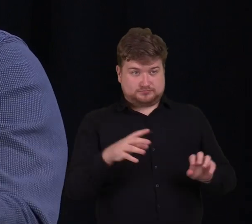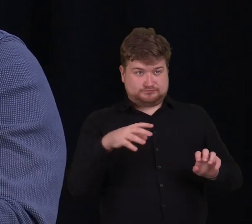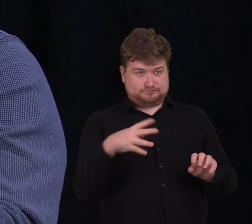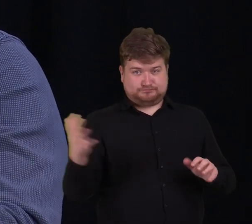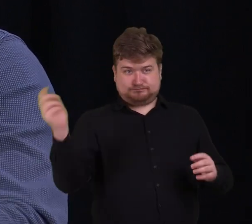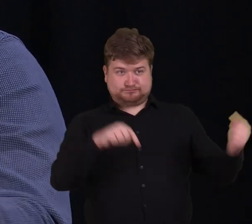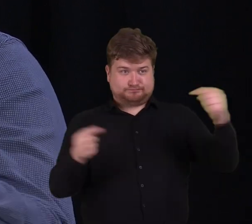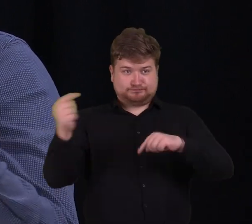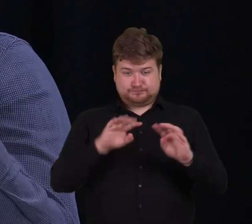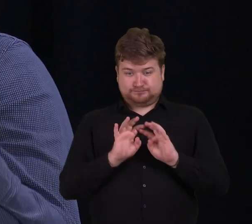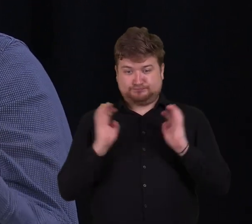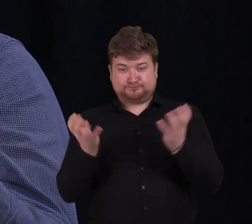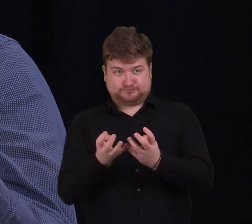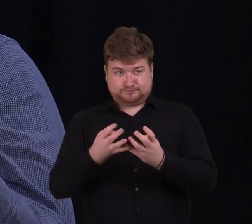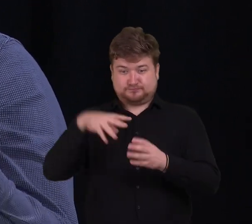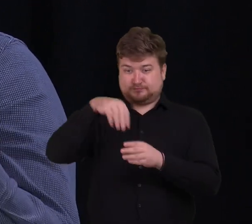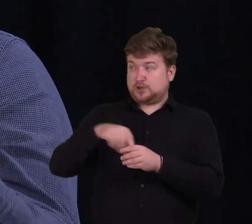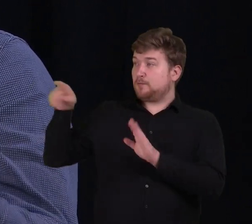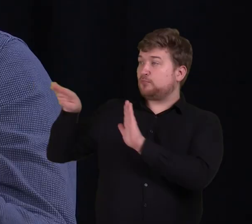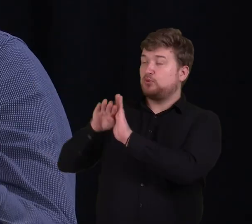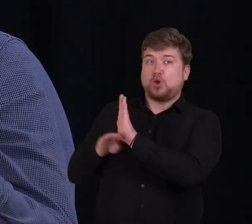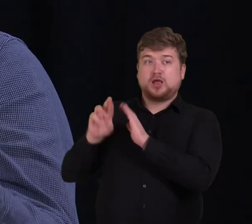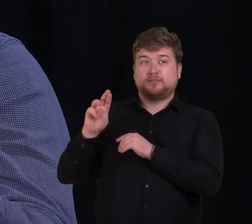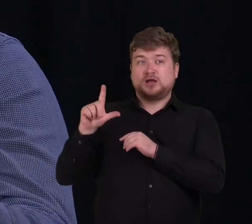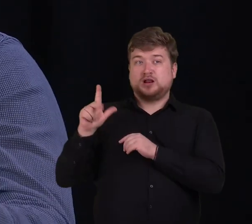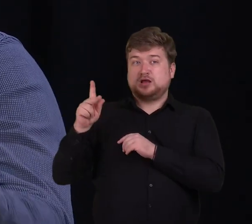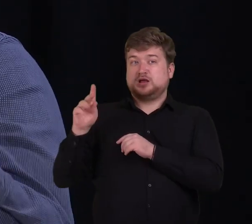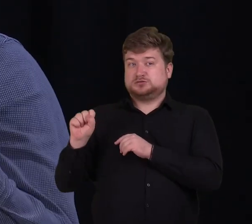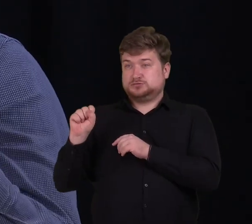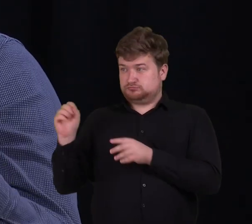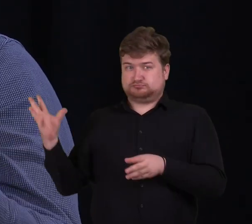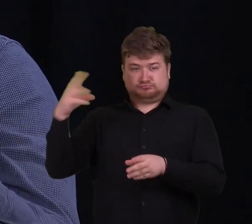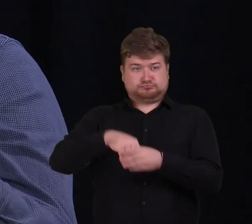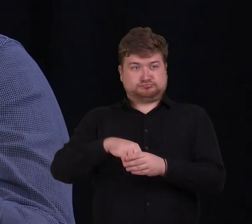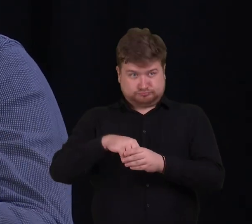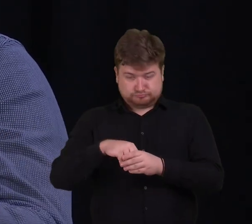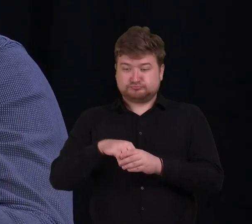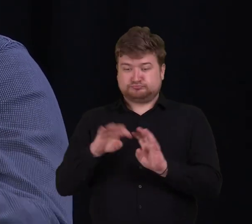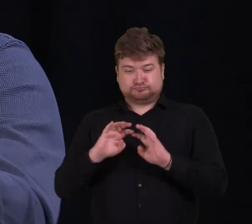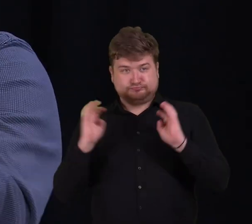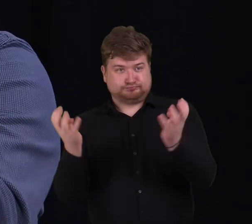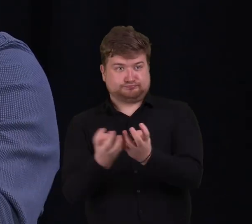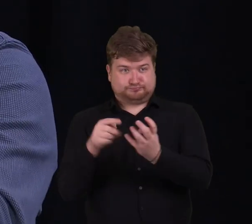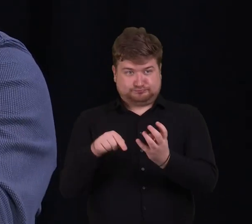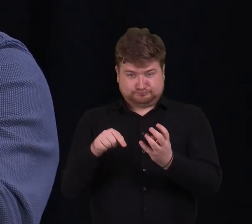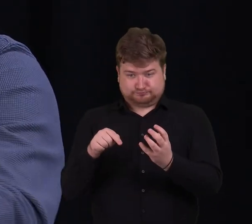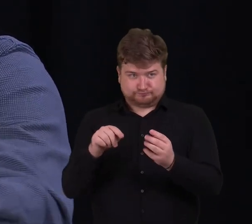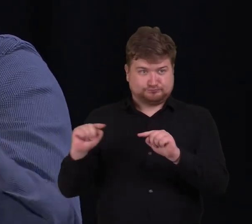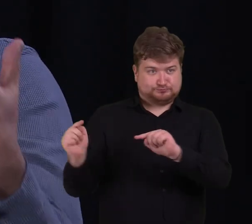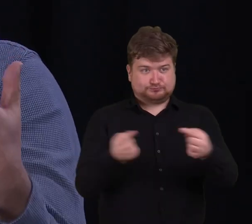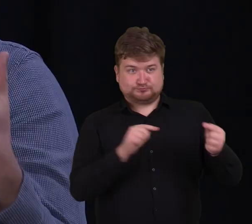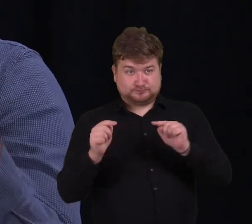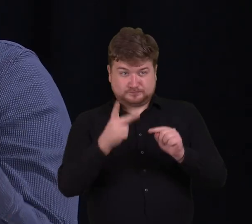lot of differences. So if you can imagine someone coming to a LAC and ask, what can I get in your